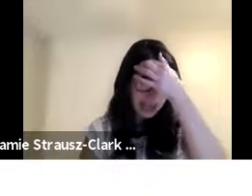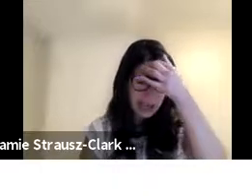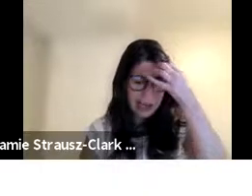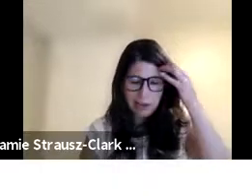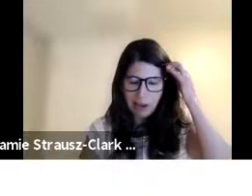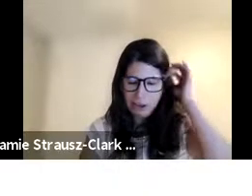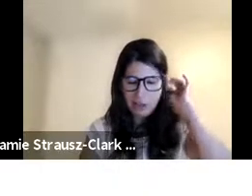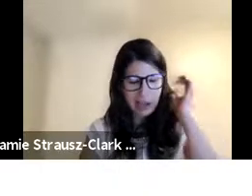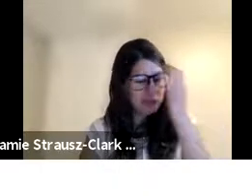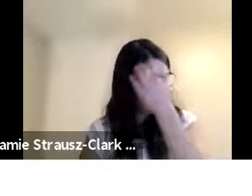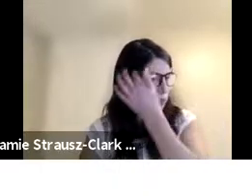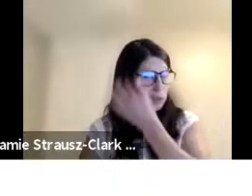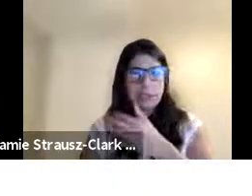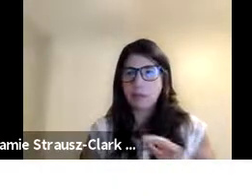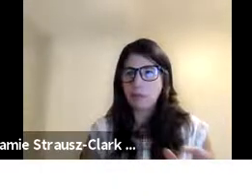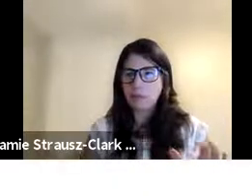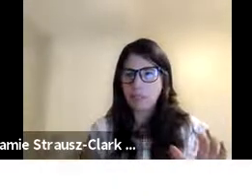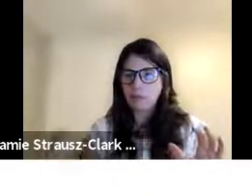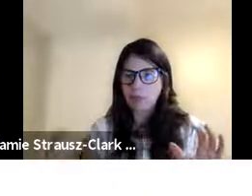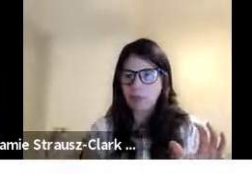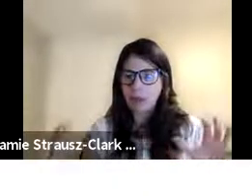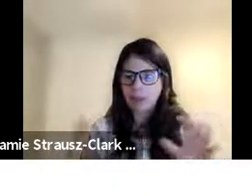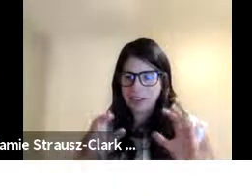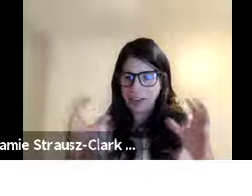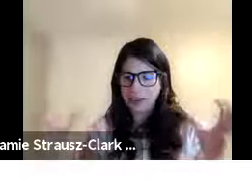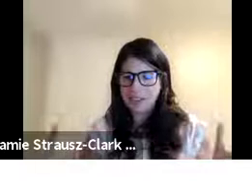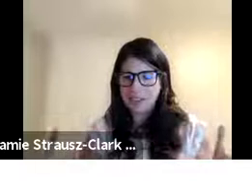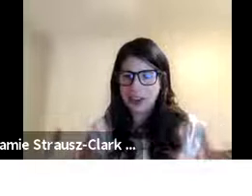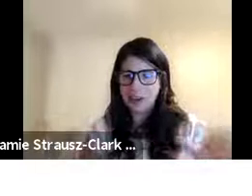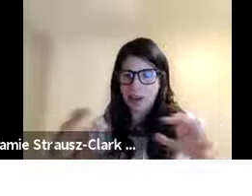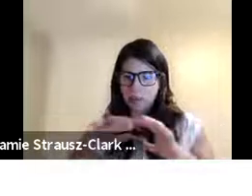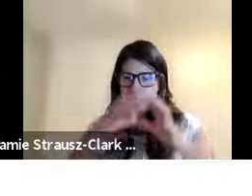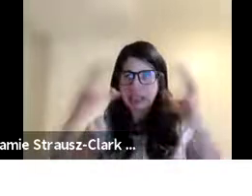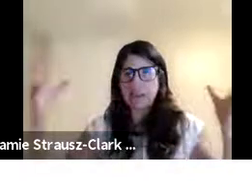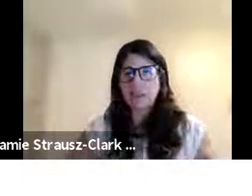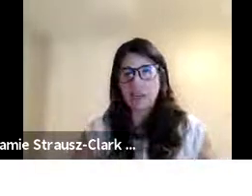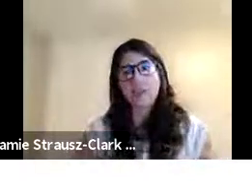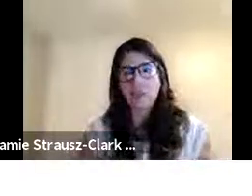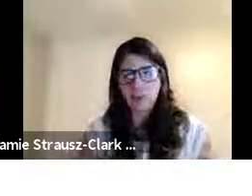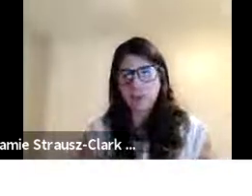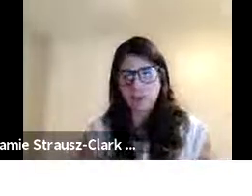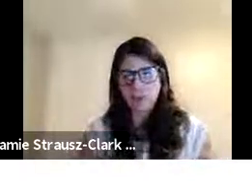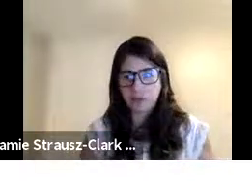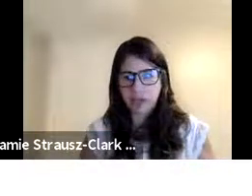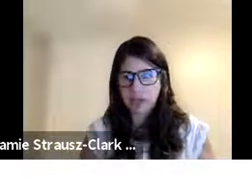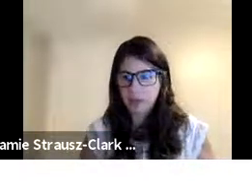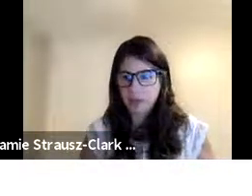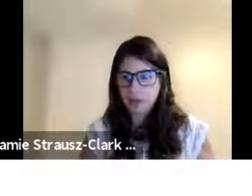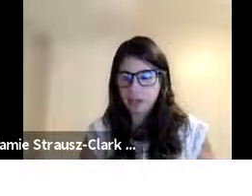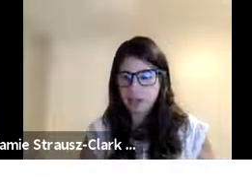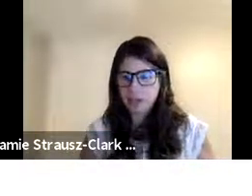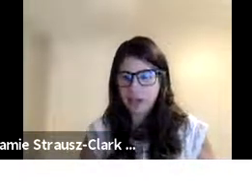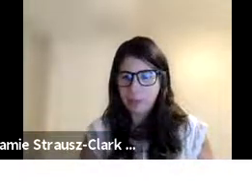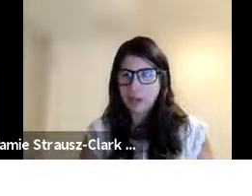think Kashi may have said it really well, and it summarized a lot about really understanding the whole universe of who we